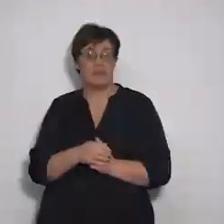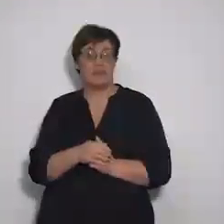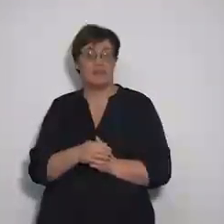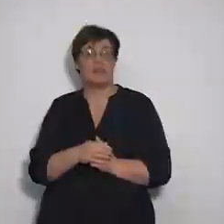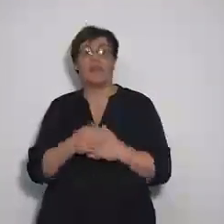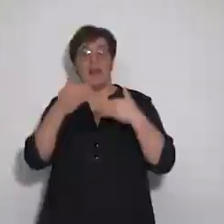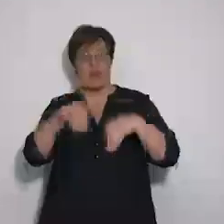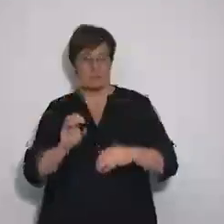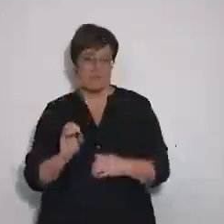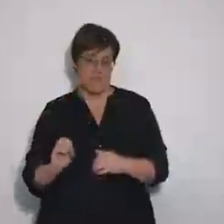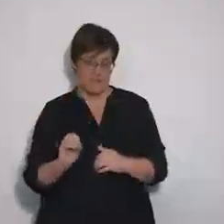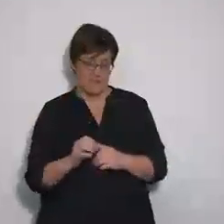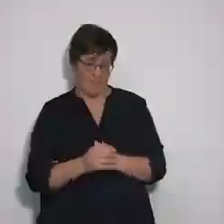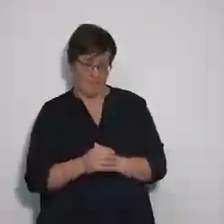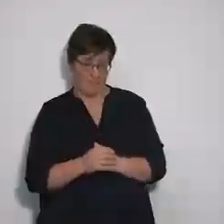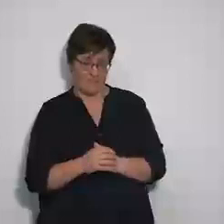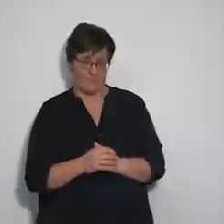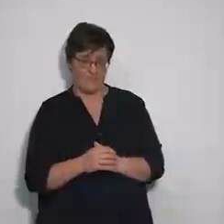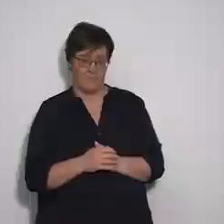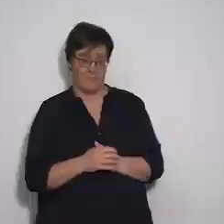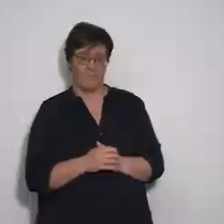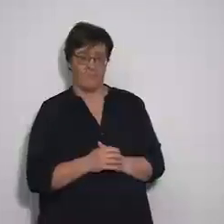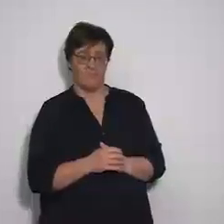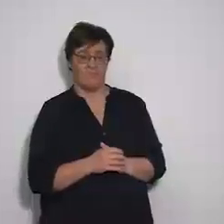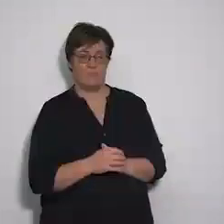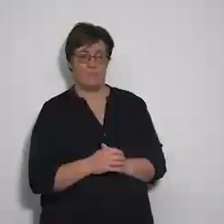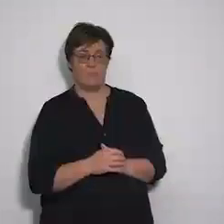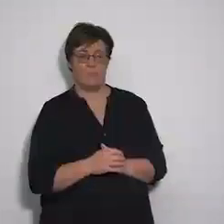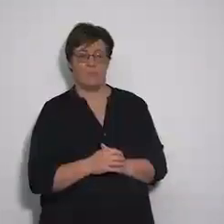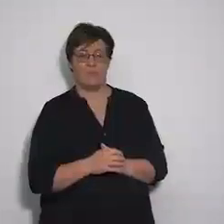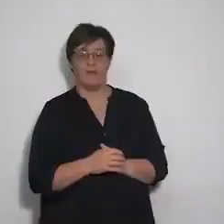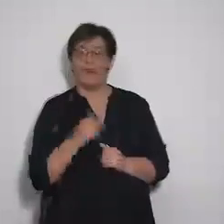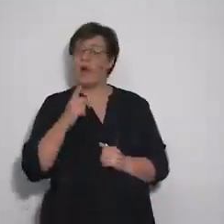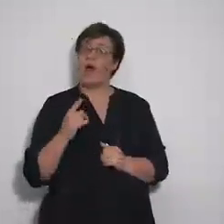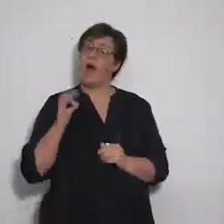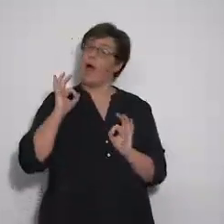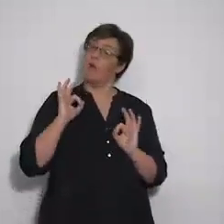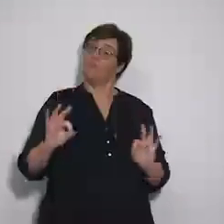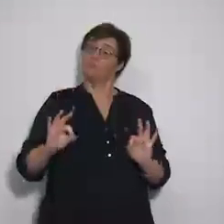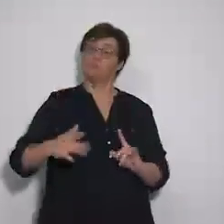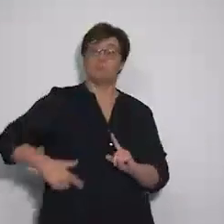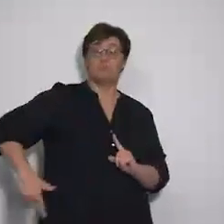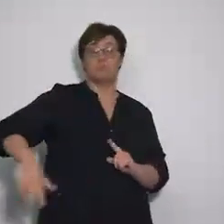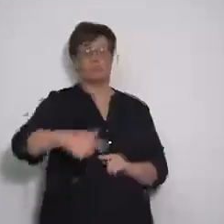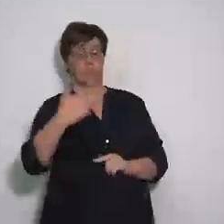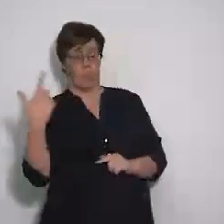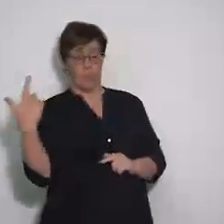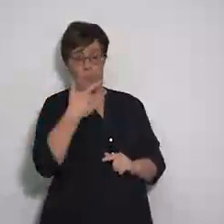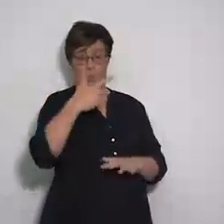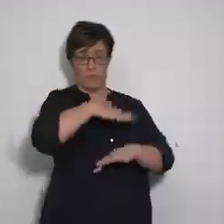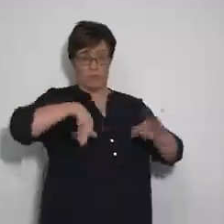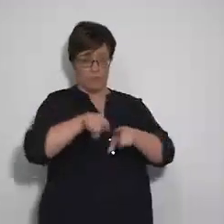where there are limits. We are not going to have this ideal